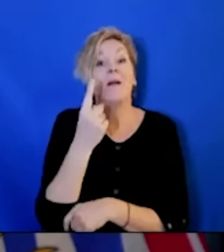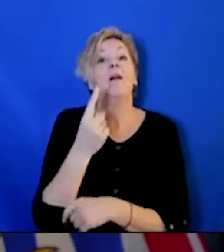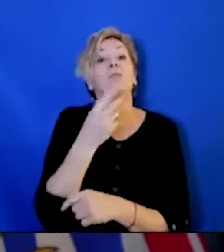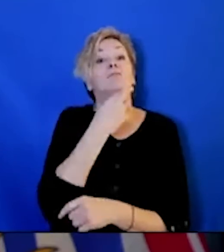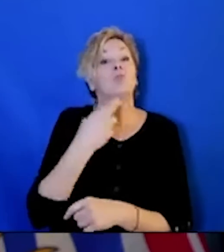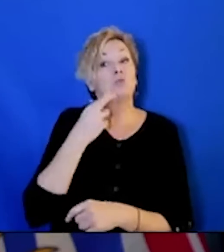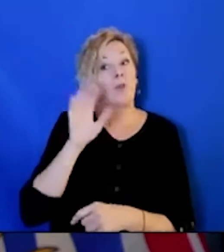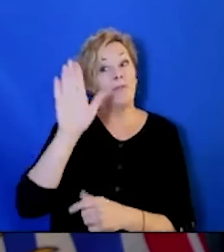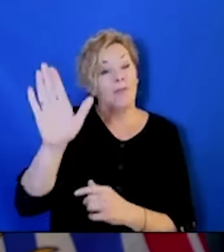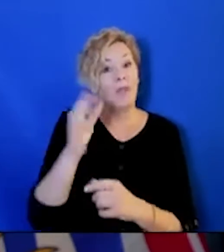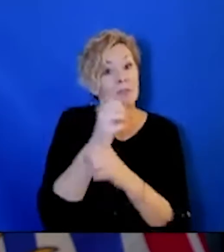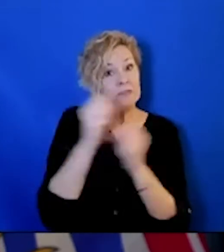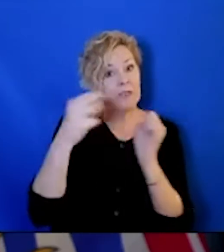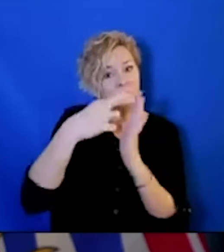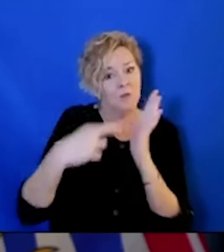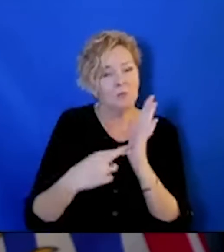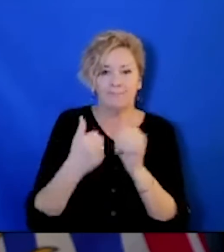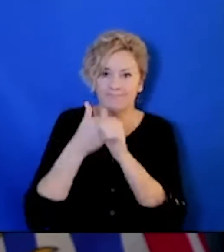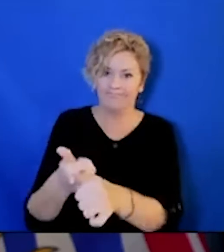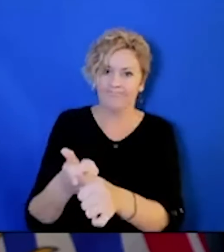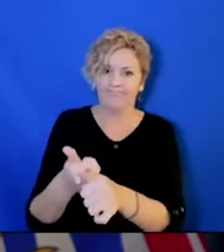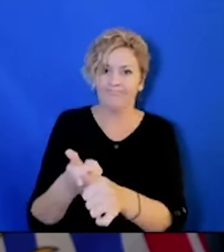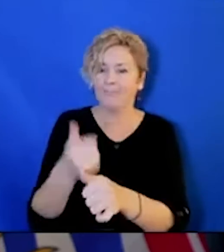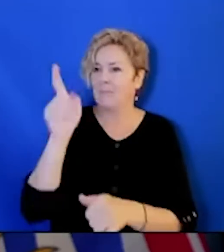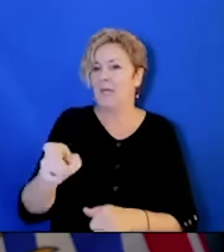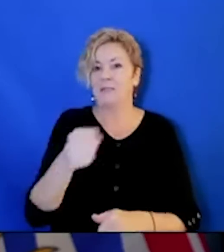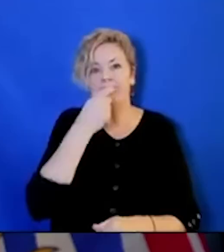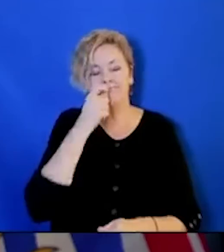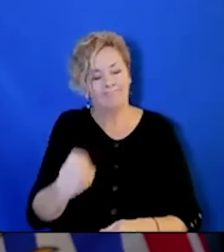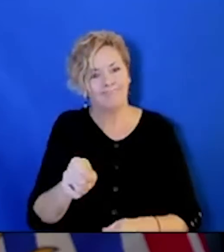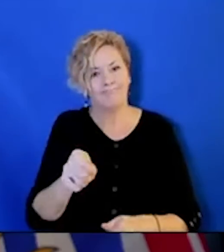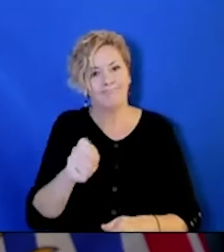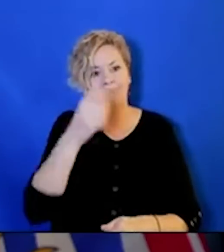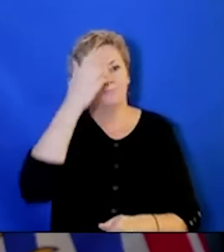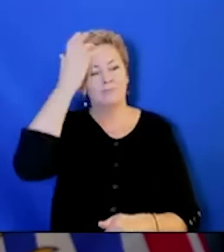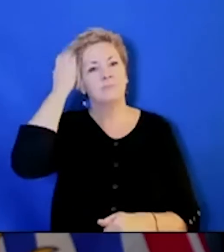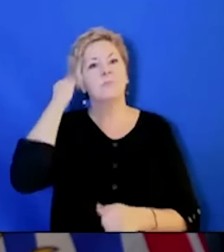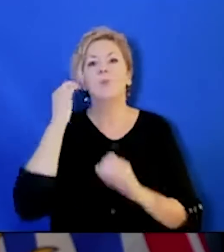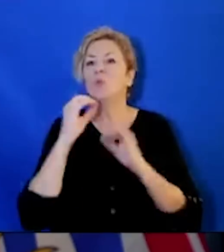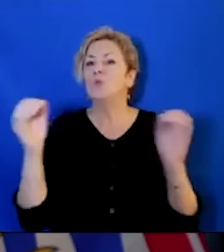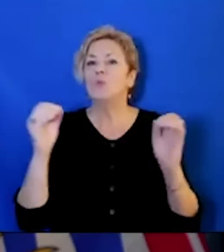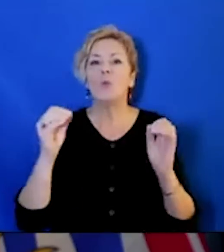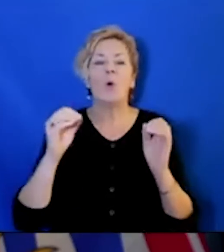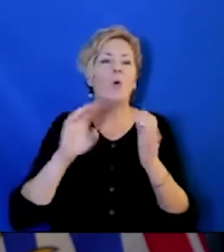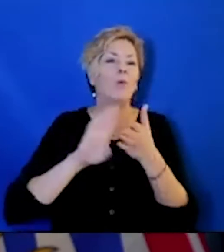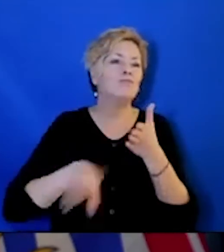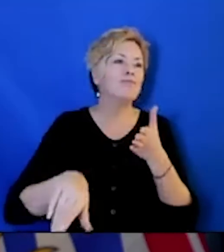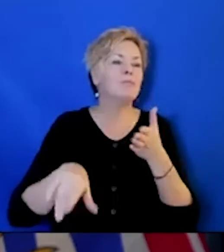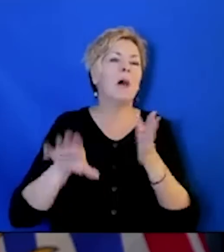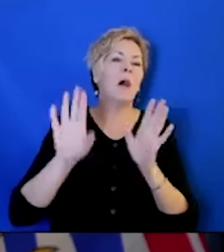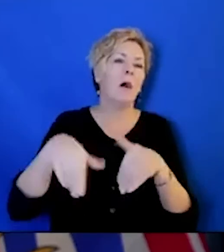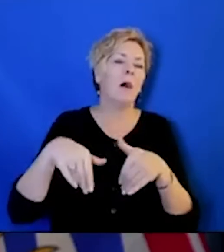of 6 people to a table, not going and socializing, wearing masks when you're going in common areas, not having people